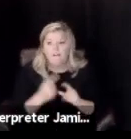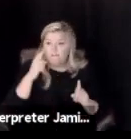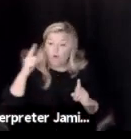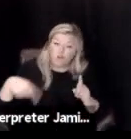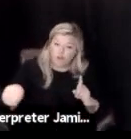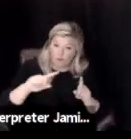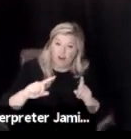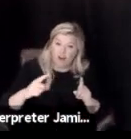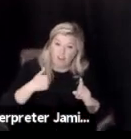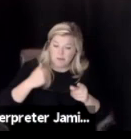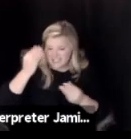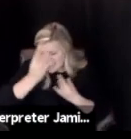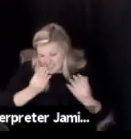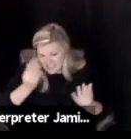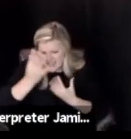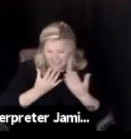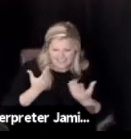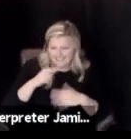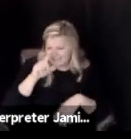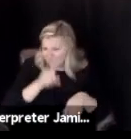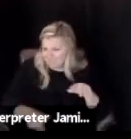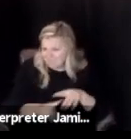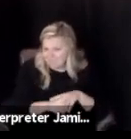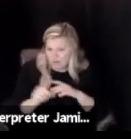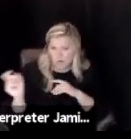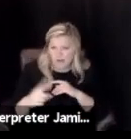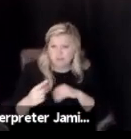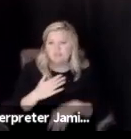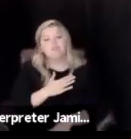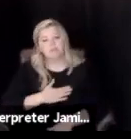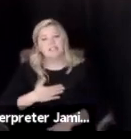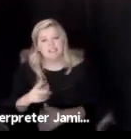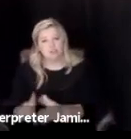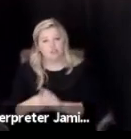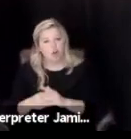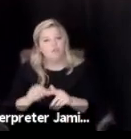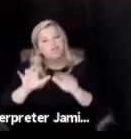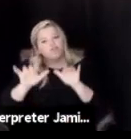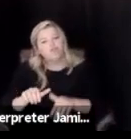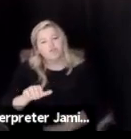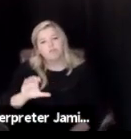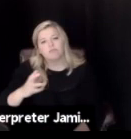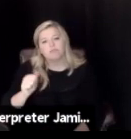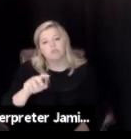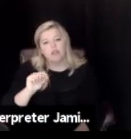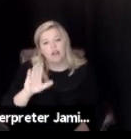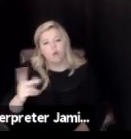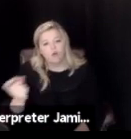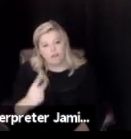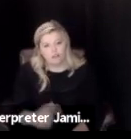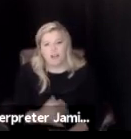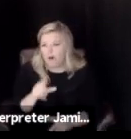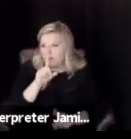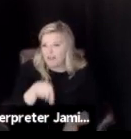questions, you've been thinking about some of the things I've been saying, start posting your questions so that I can answer